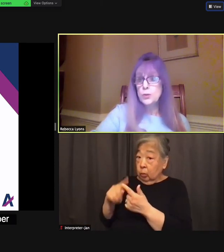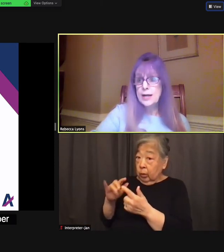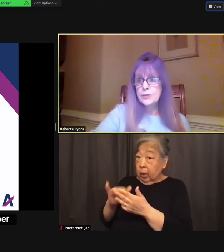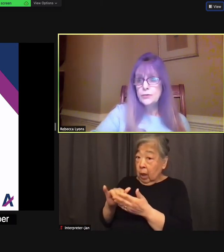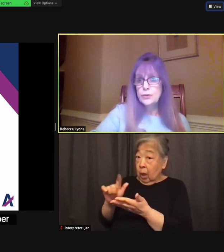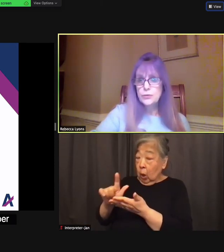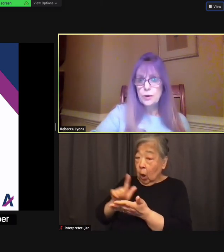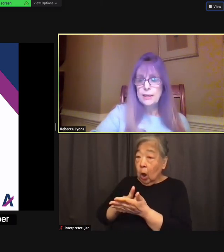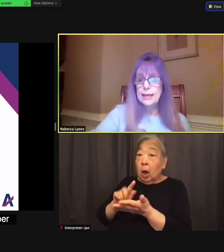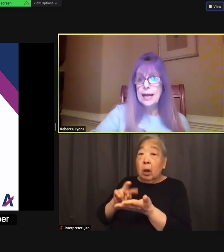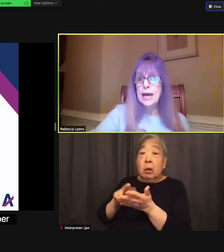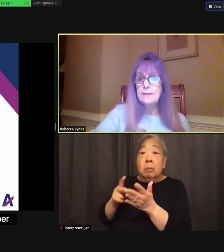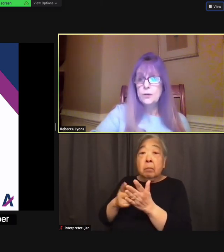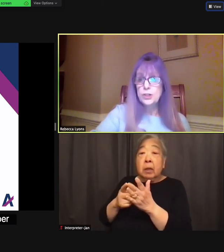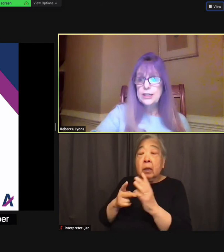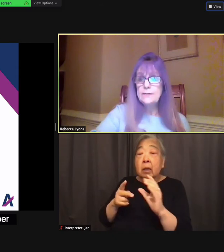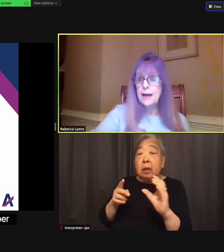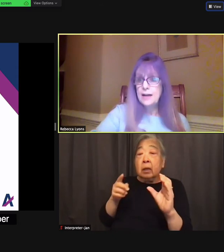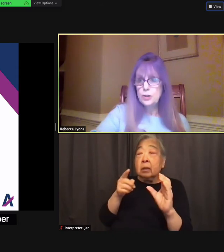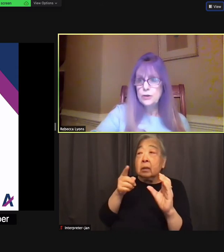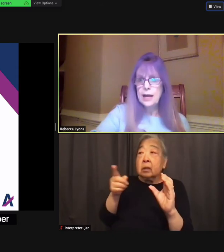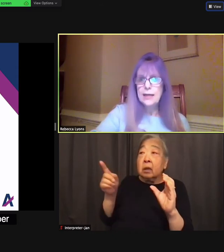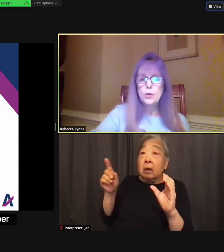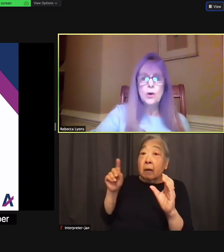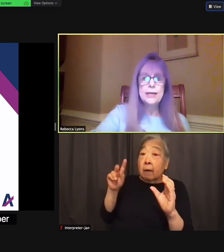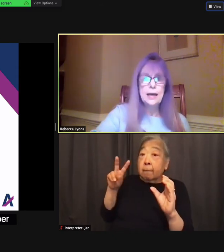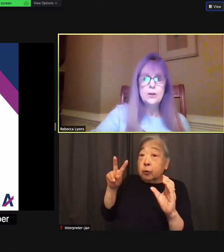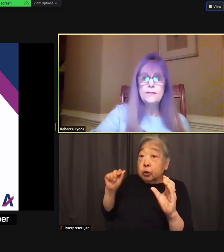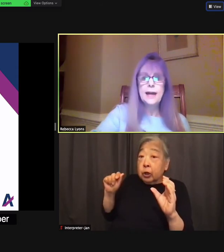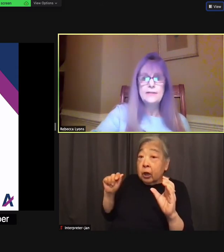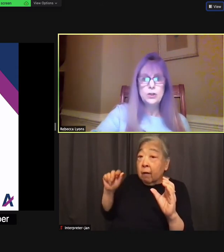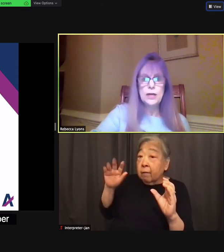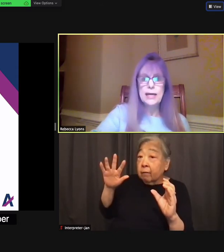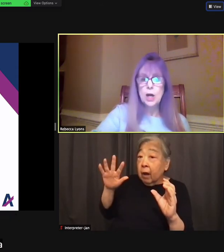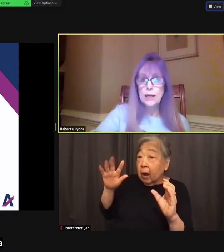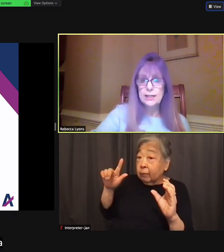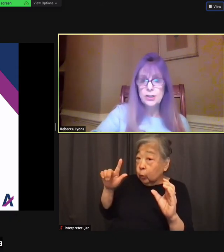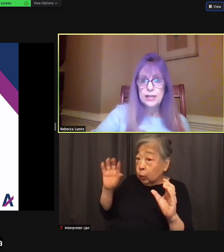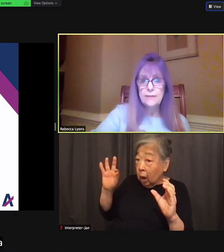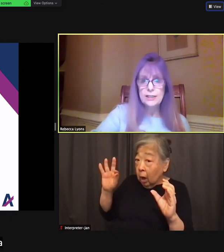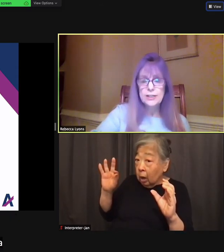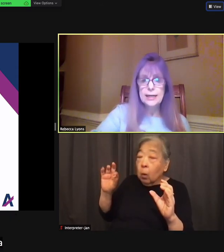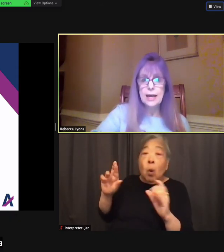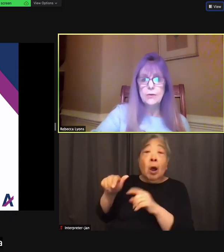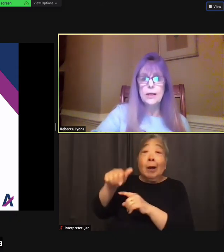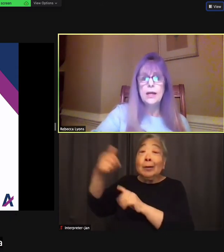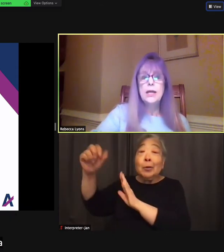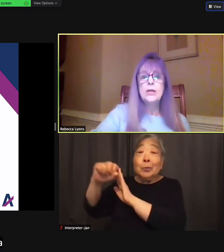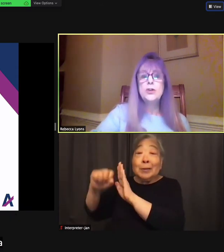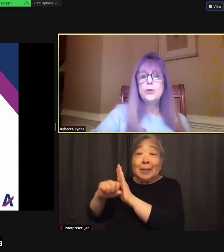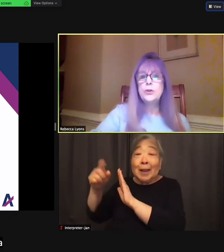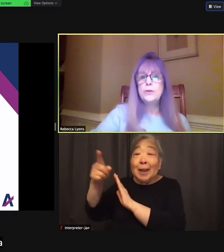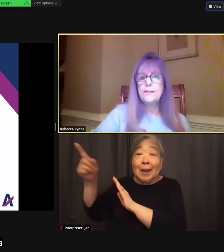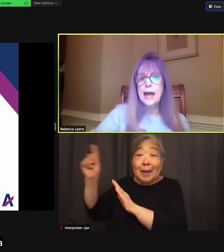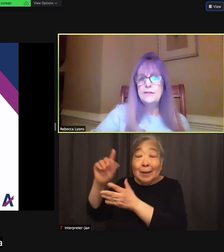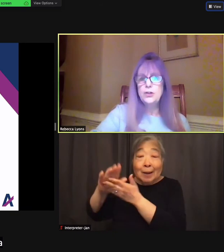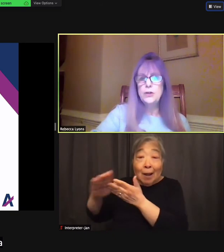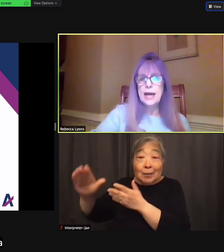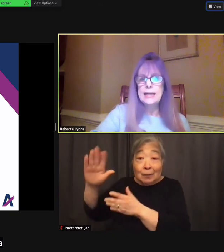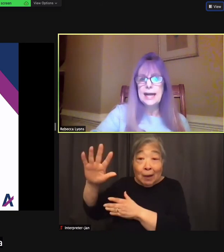for transfers from an Virginia 529 or another 529 college savings account to